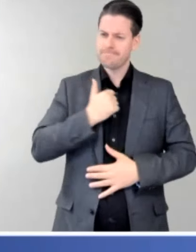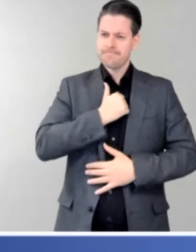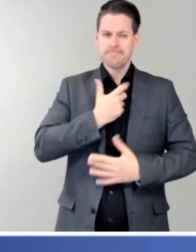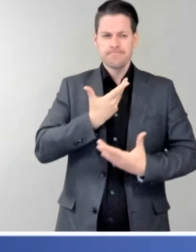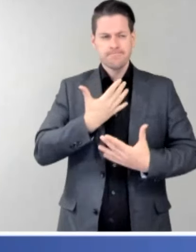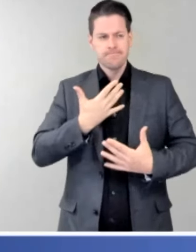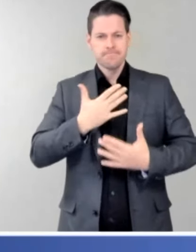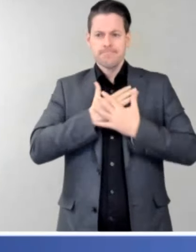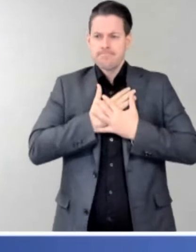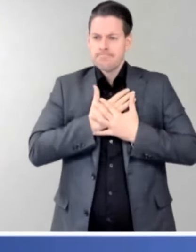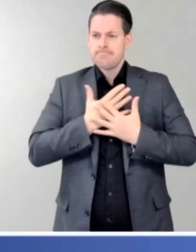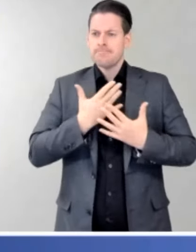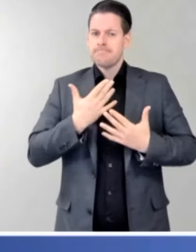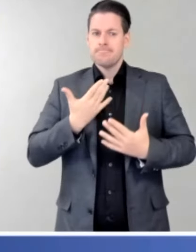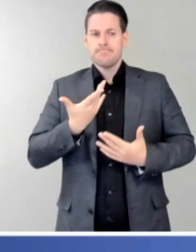heartfelt